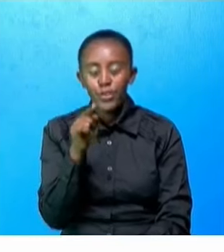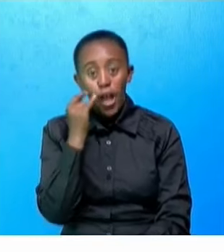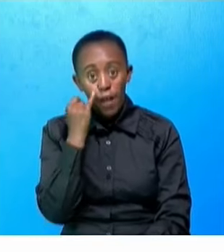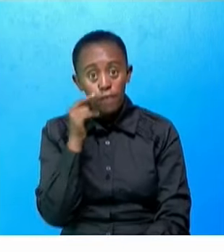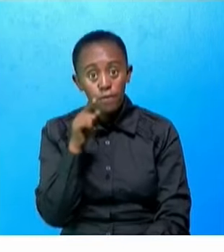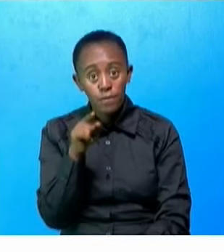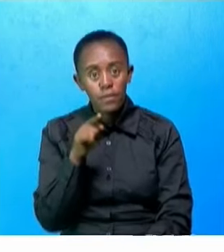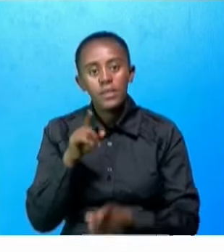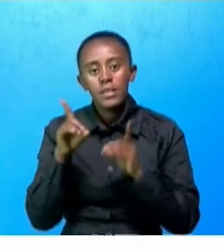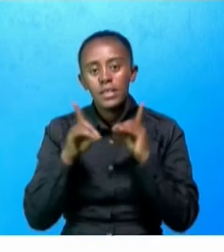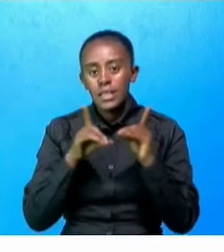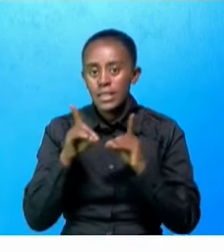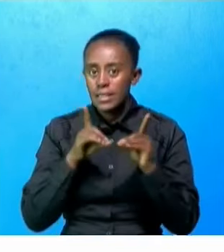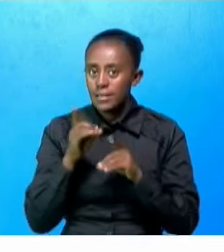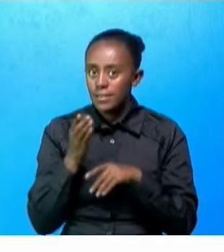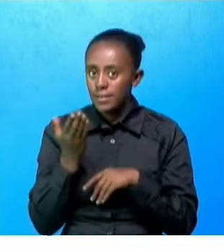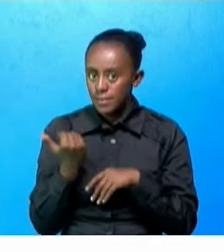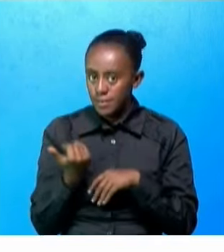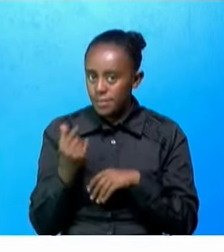didn't